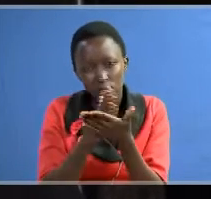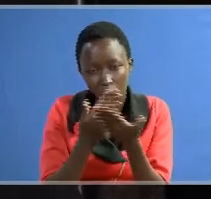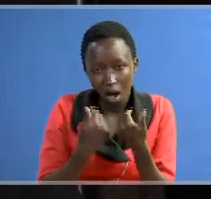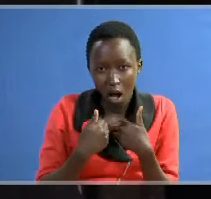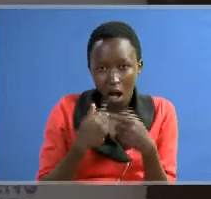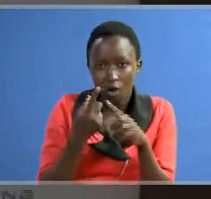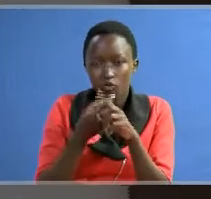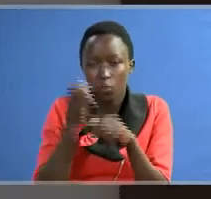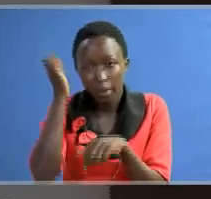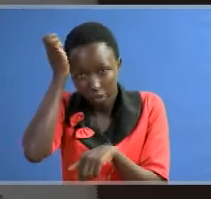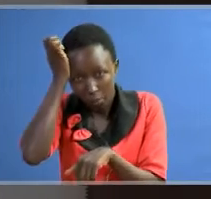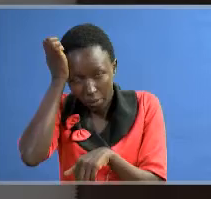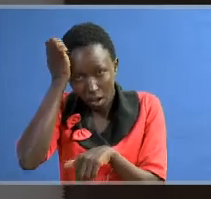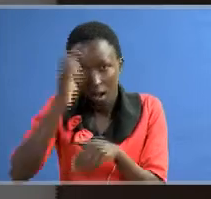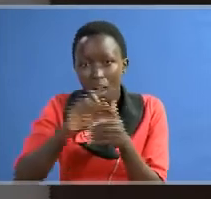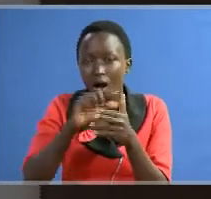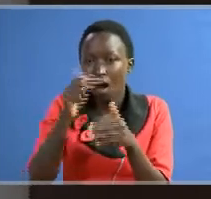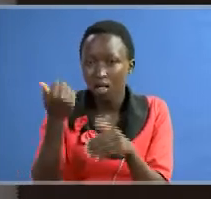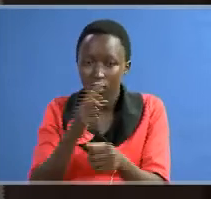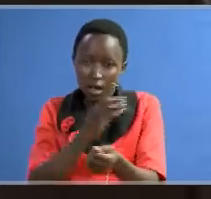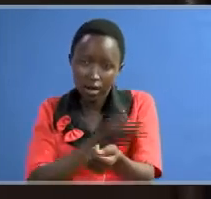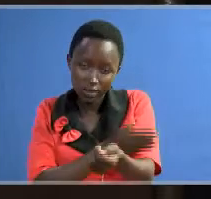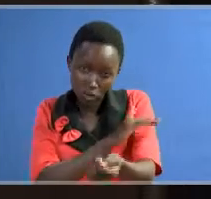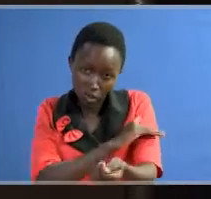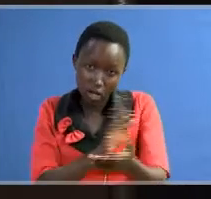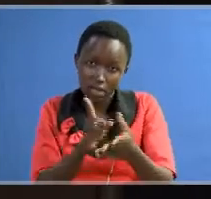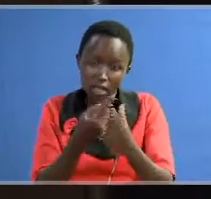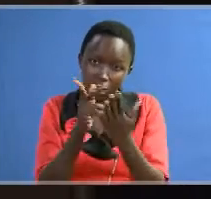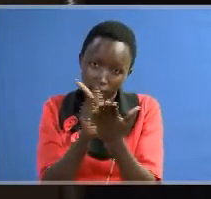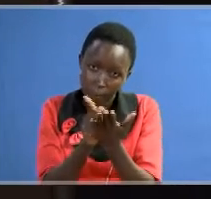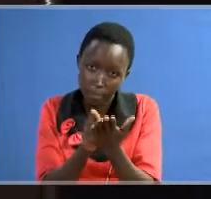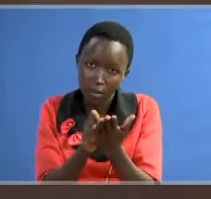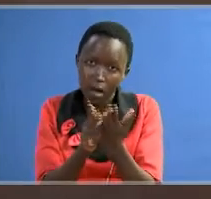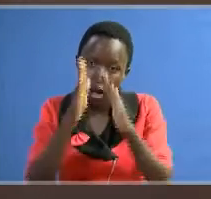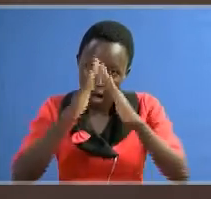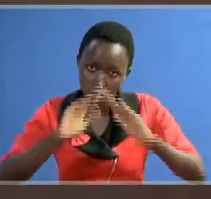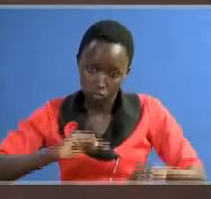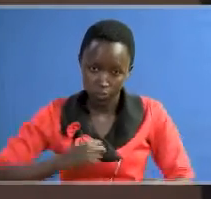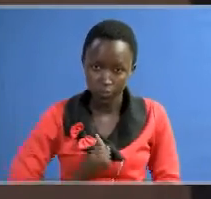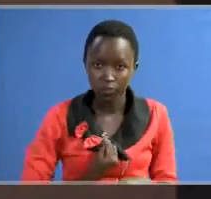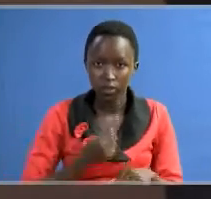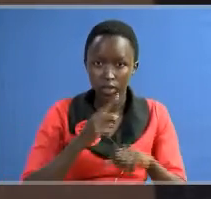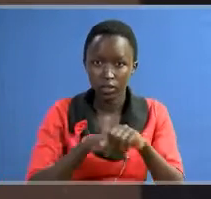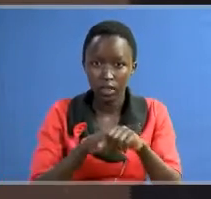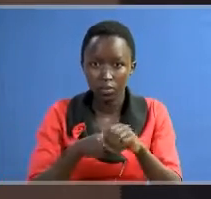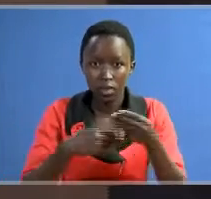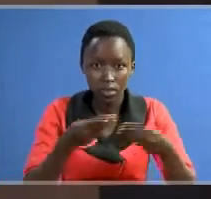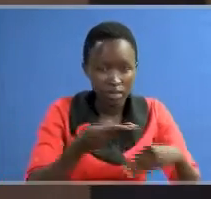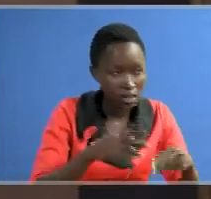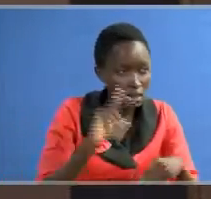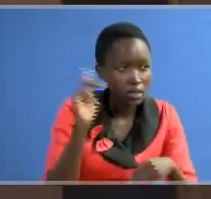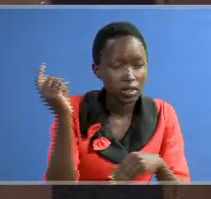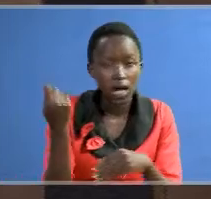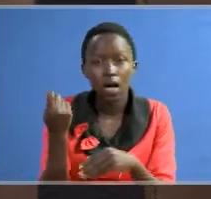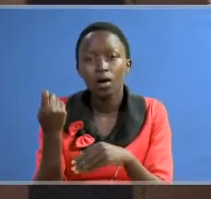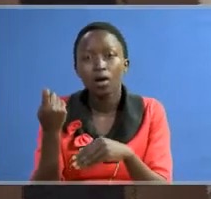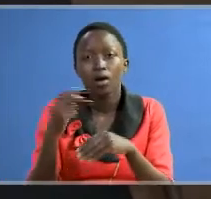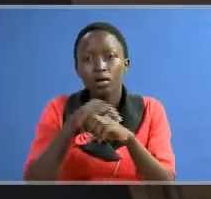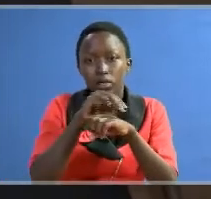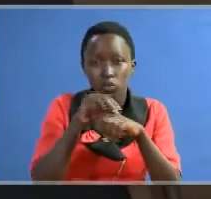you'll get things from Ethiopia, Nigeria, and then he was keeping them in his house. So when he was selling them to the Kenya National